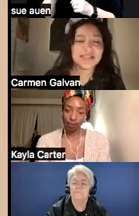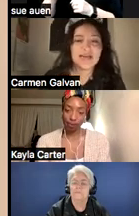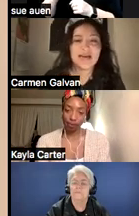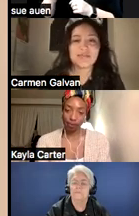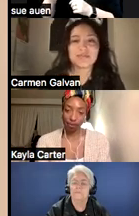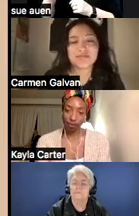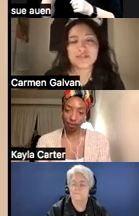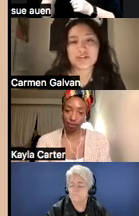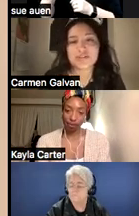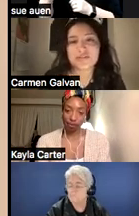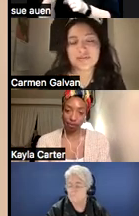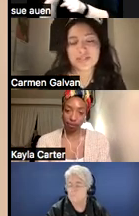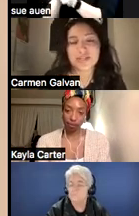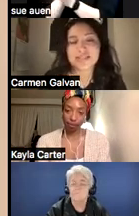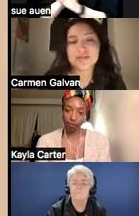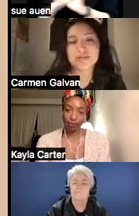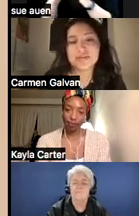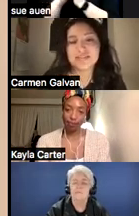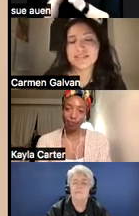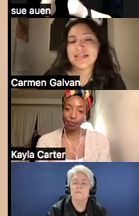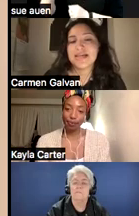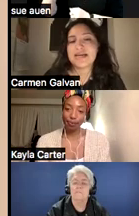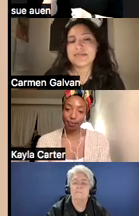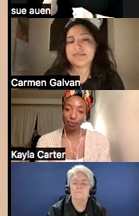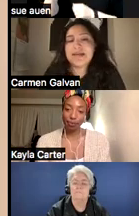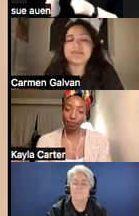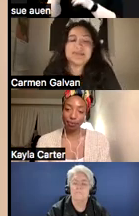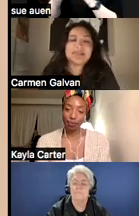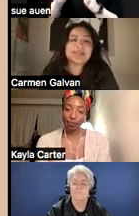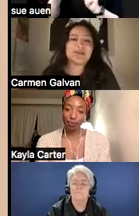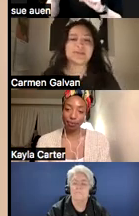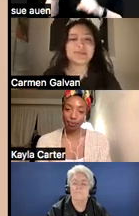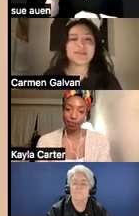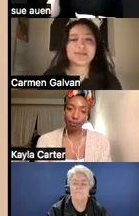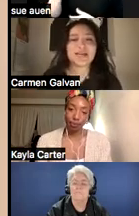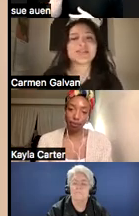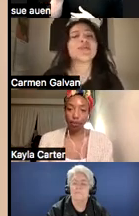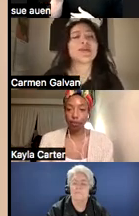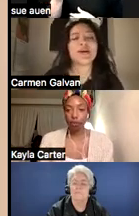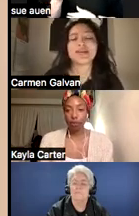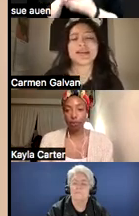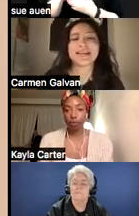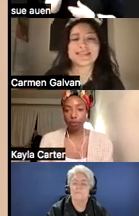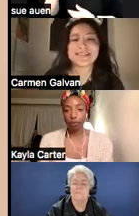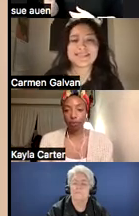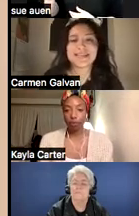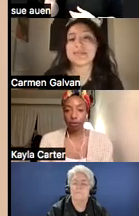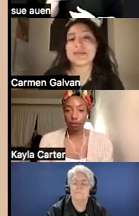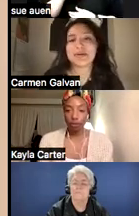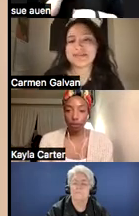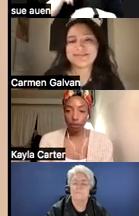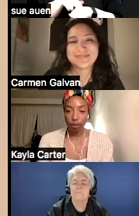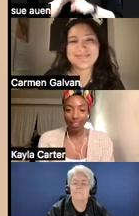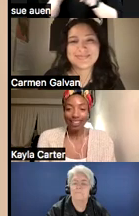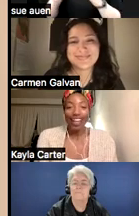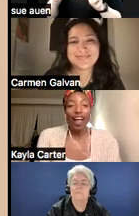well, free of charge for racialized folks. And so that's who we are, I guess, as people.